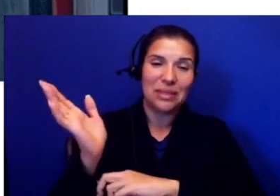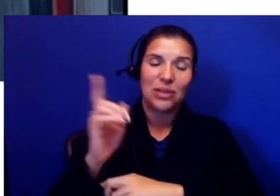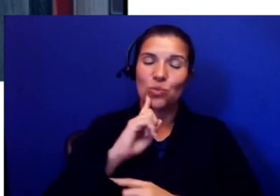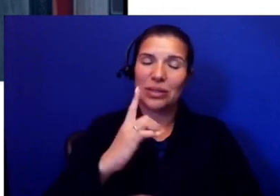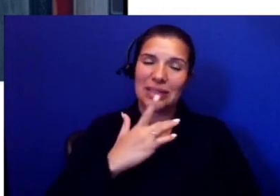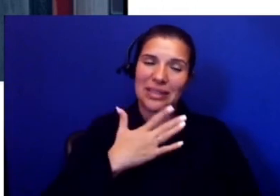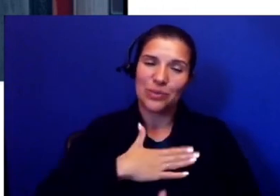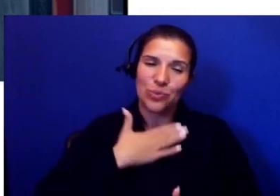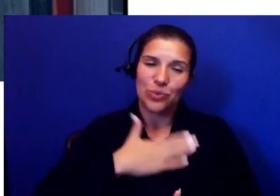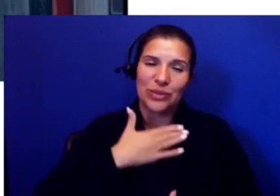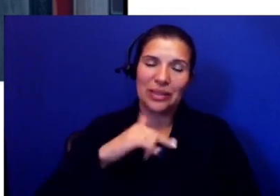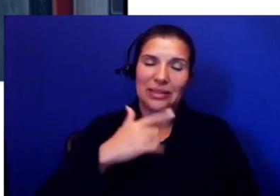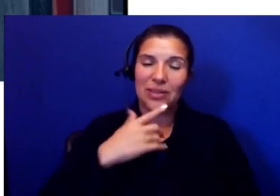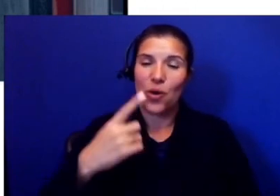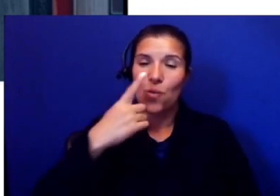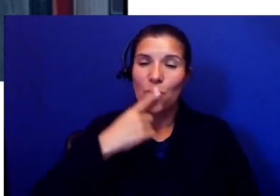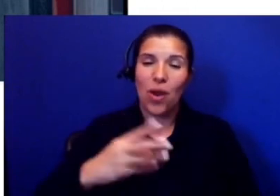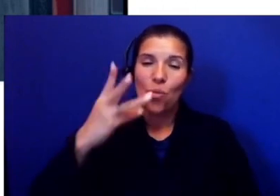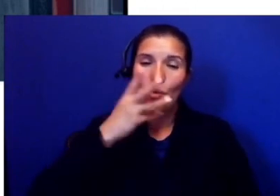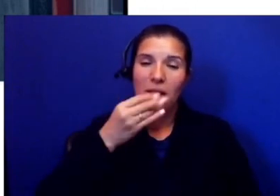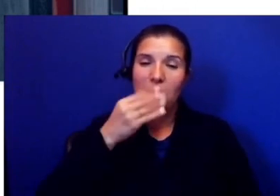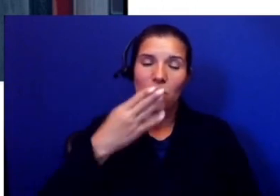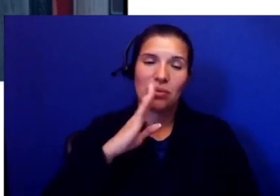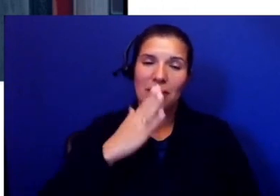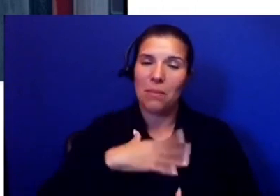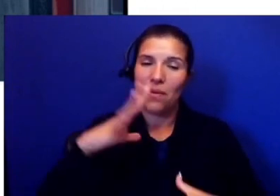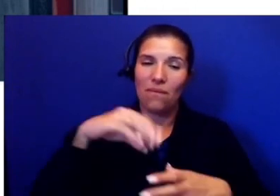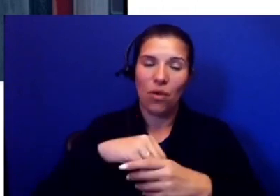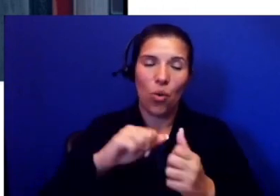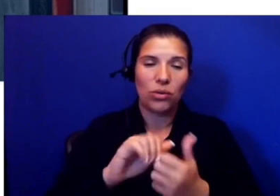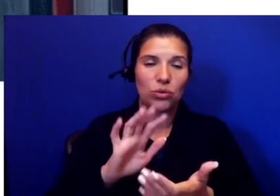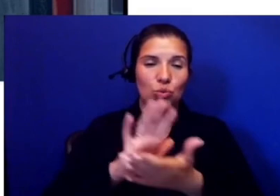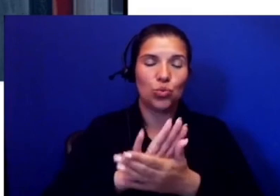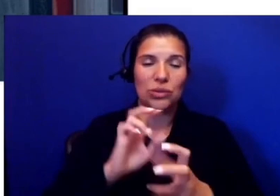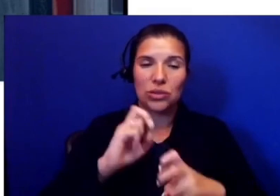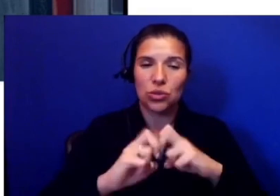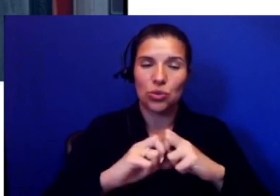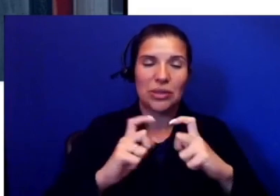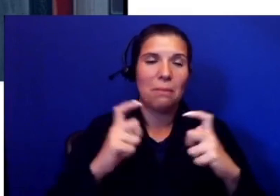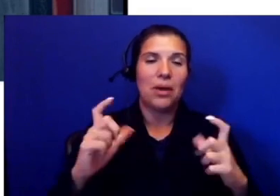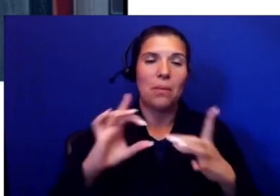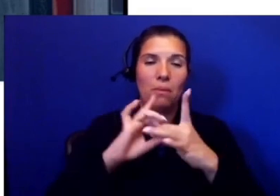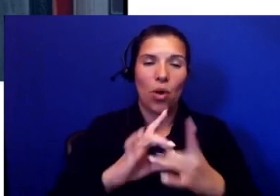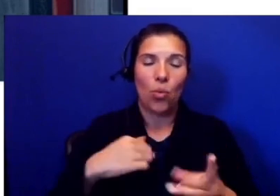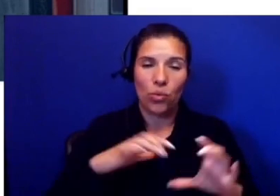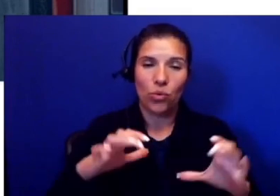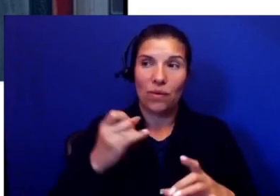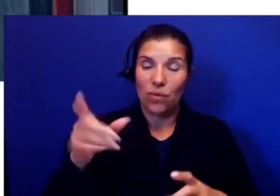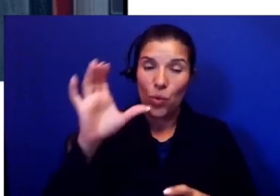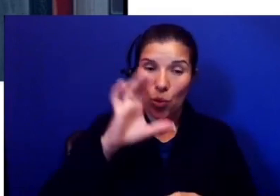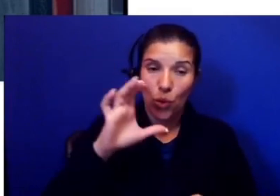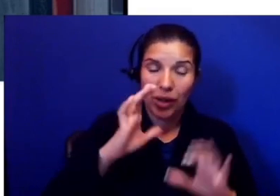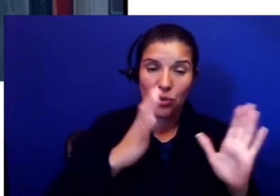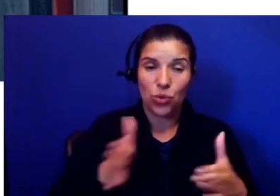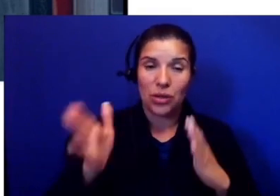you. Red, Wine, and Blue is always happy to be involved in school issues. It is a big part of what we do. So if you all are looking to organize in your